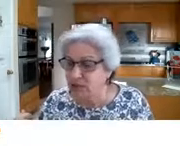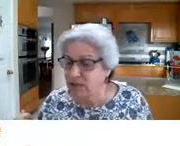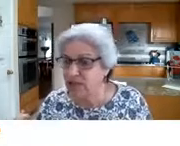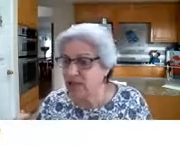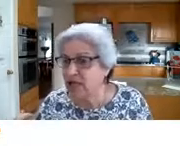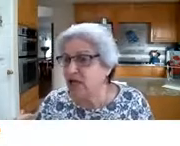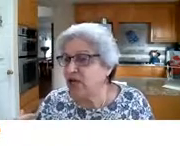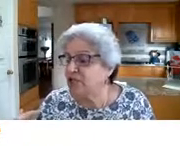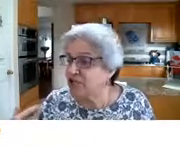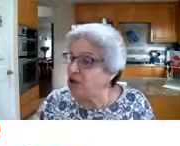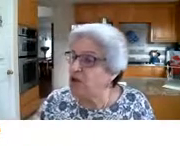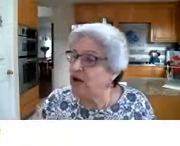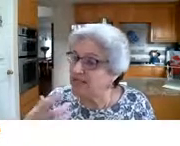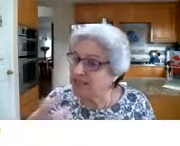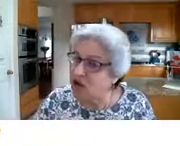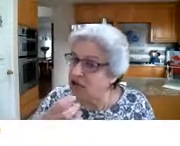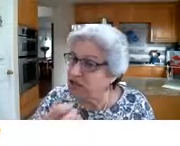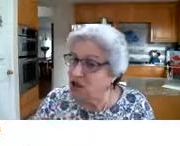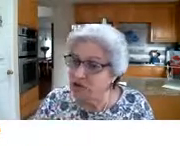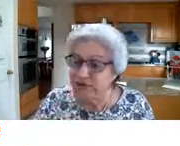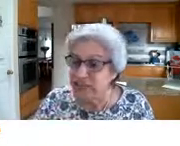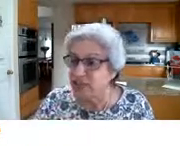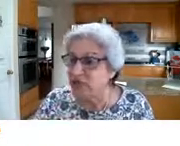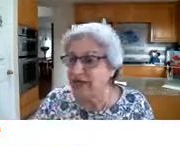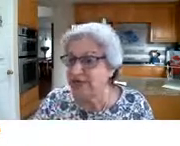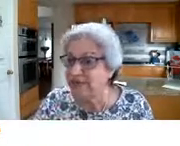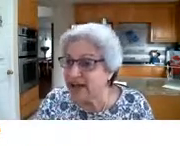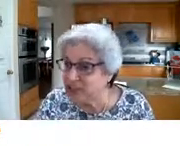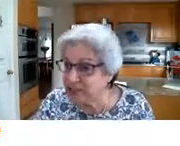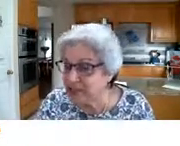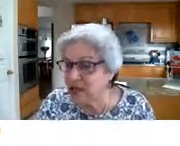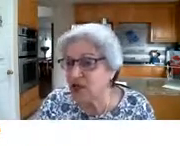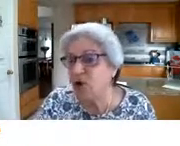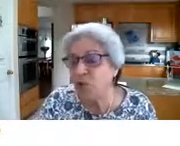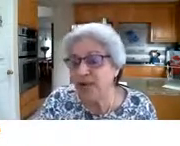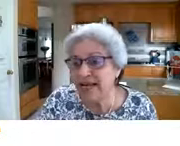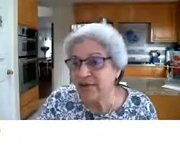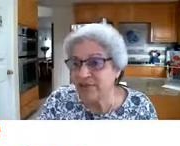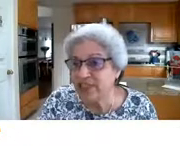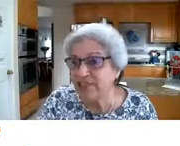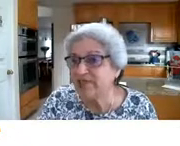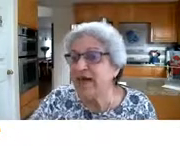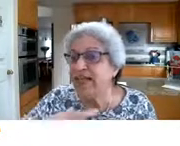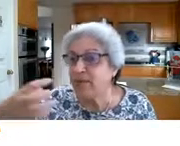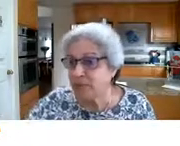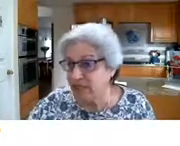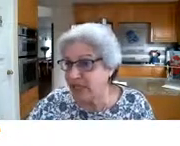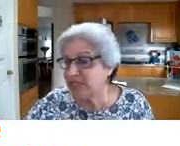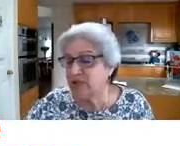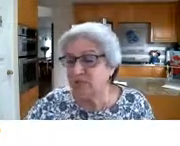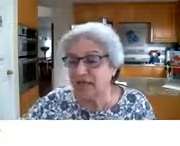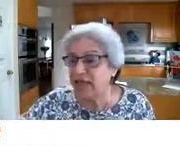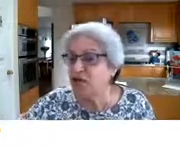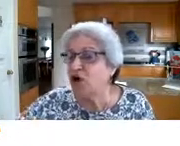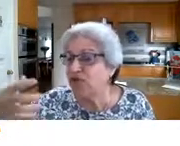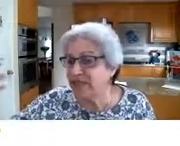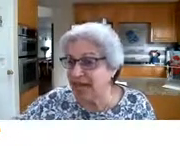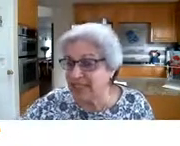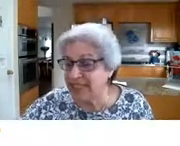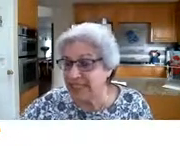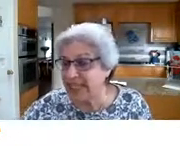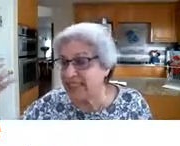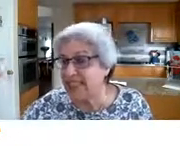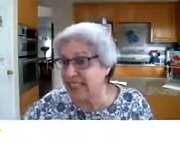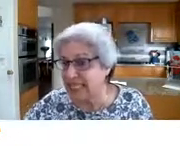them out. So a SARS-CoV-2 infection would never develop into being